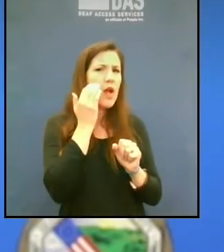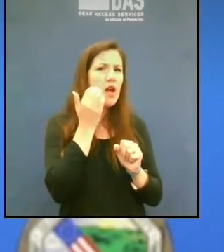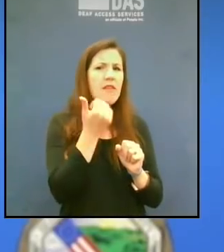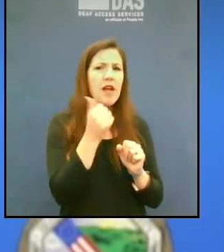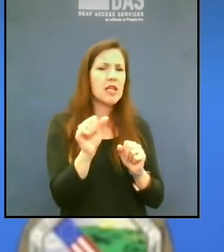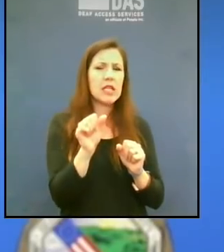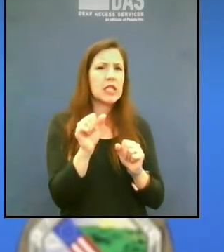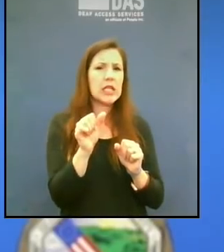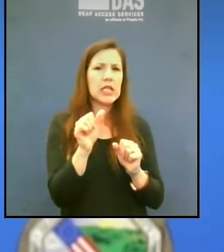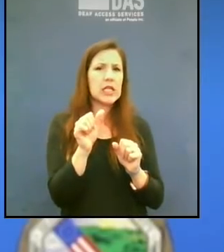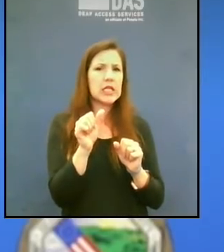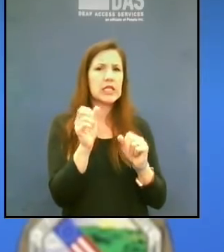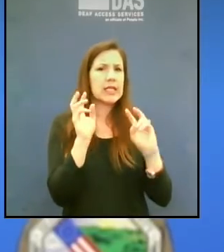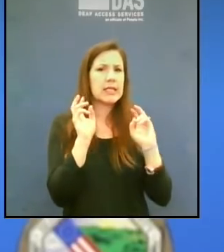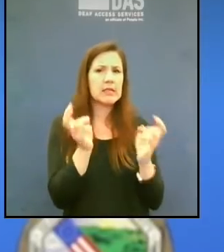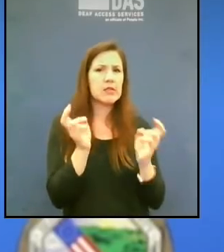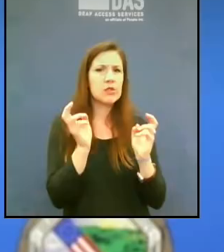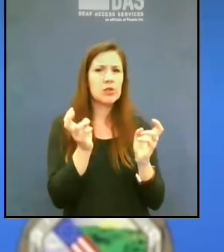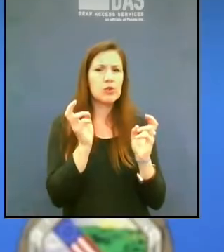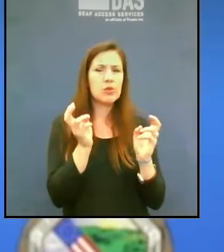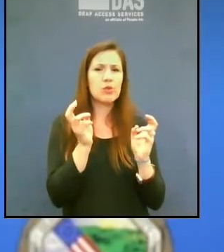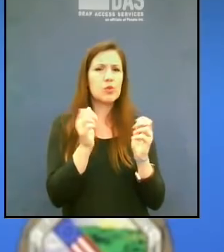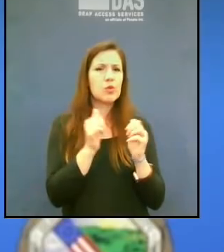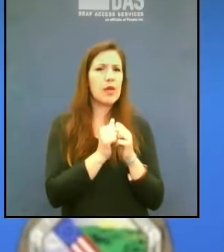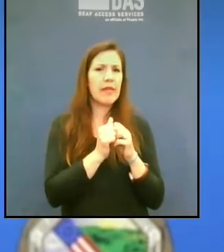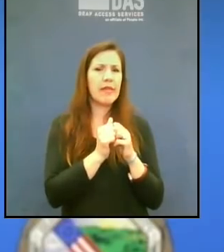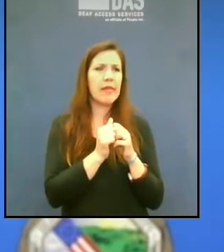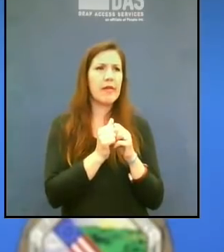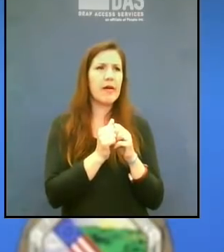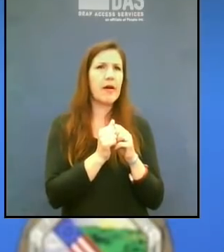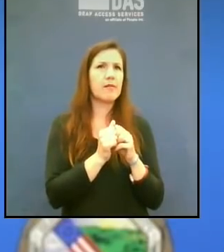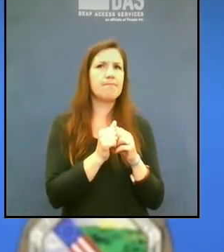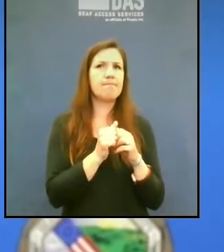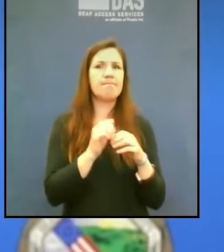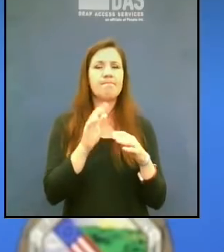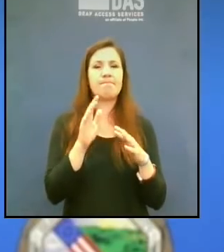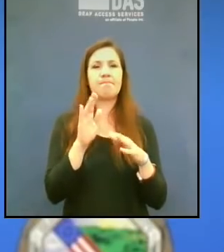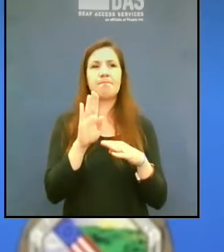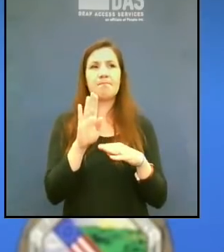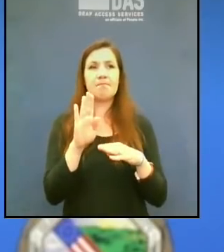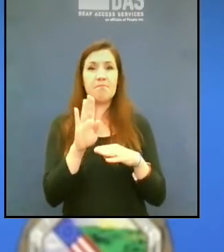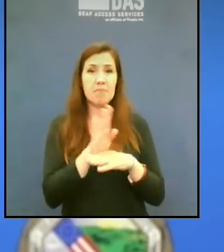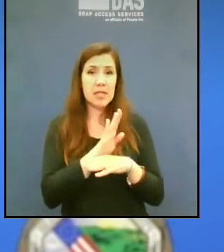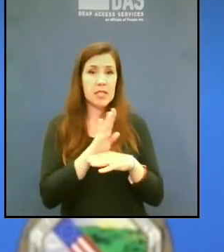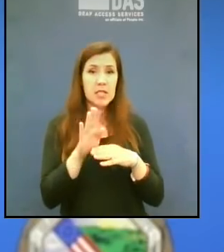compliance issues with regard to businesses that were granted,